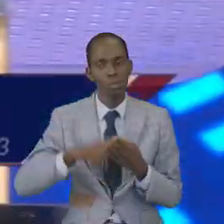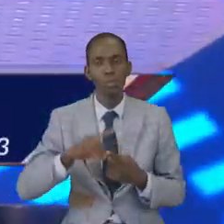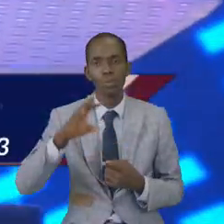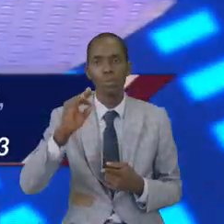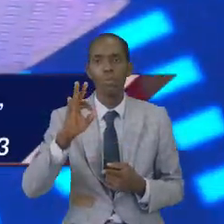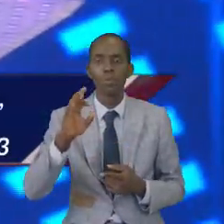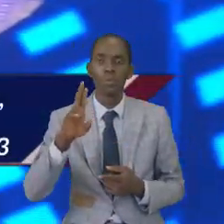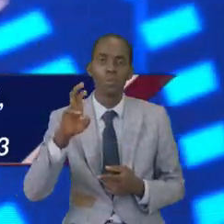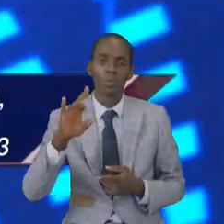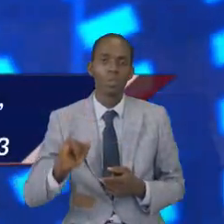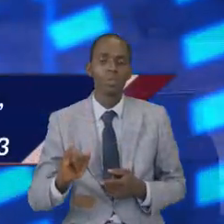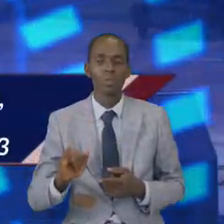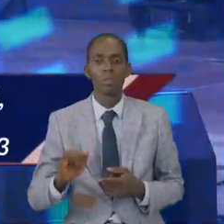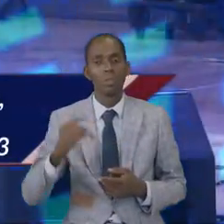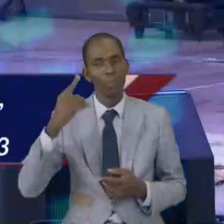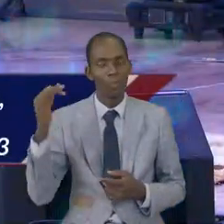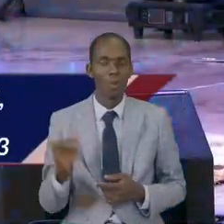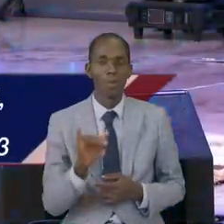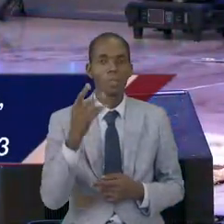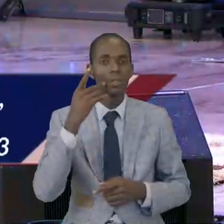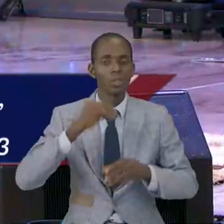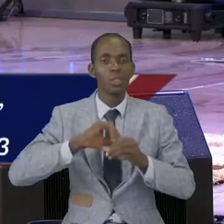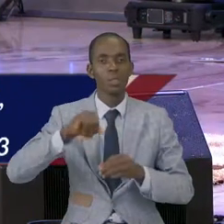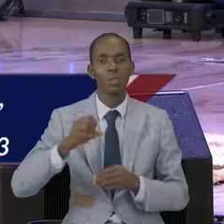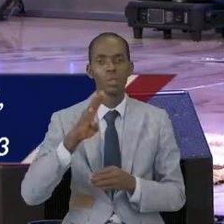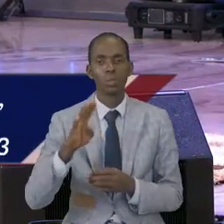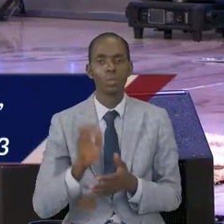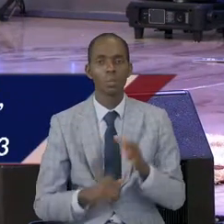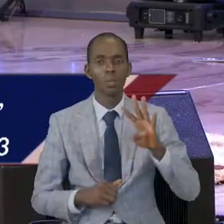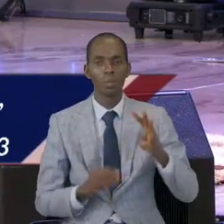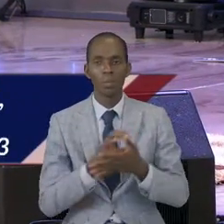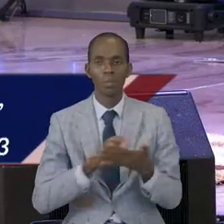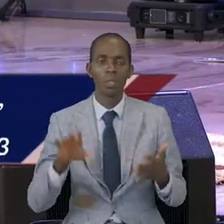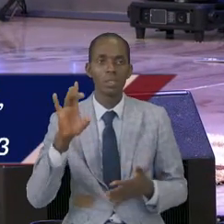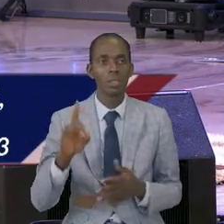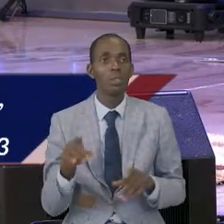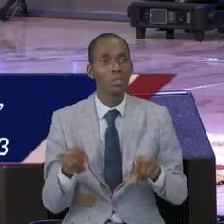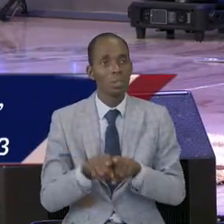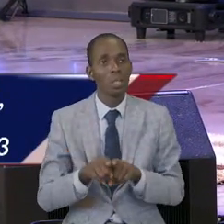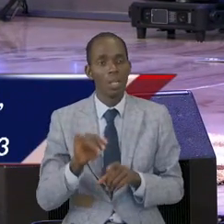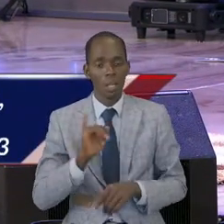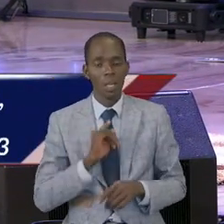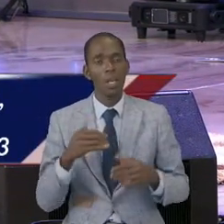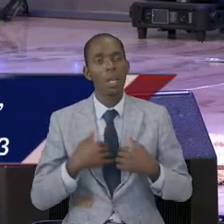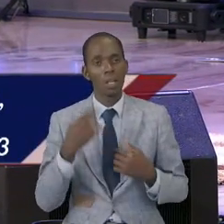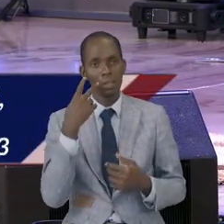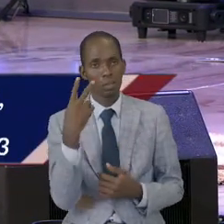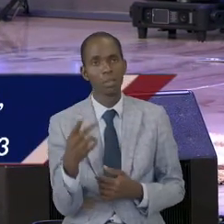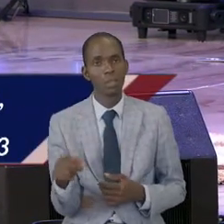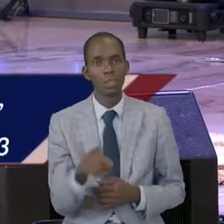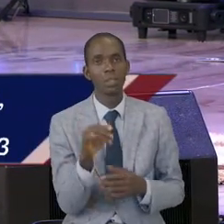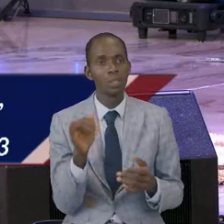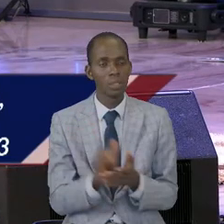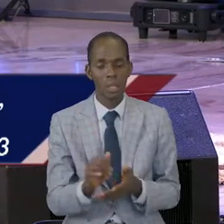4, we're looking at verse 8. In Job chapter 4, verse 8, even as I have seen, they that